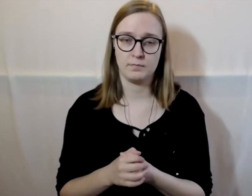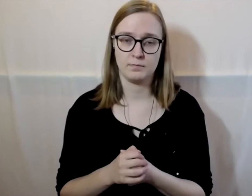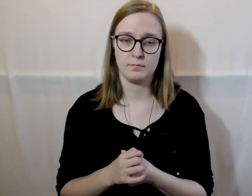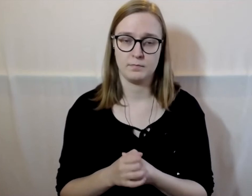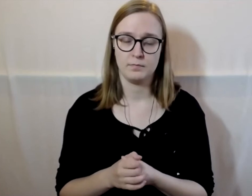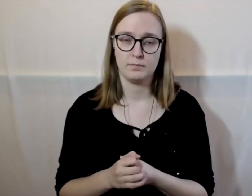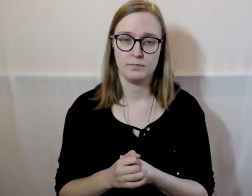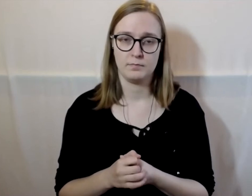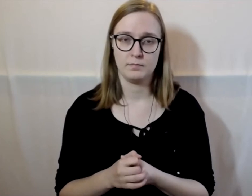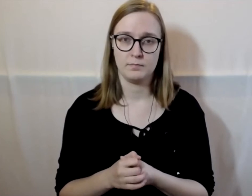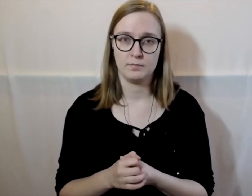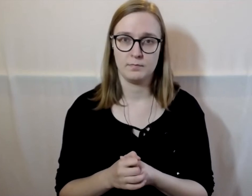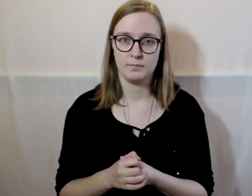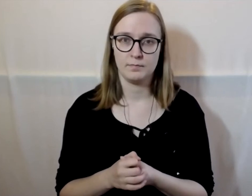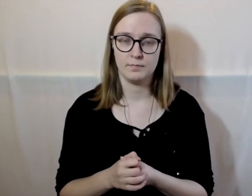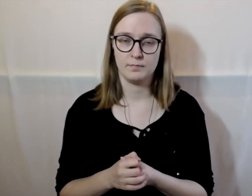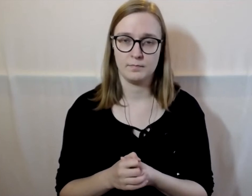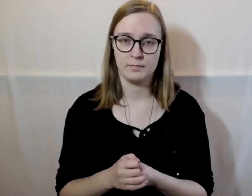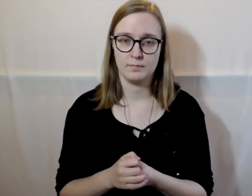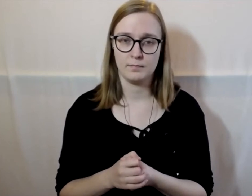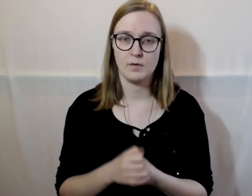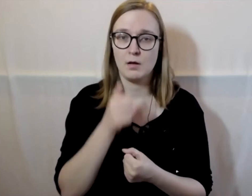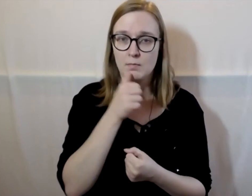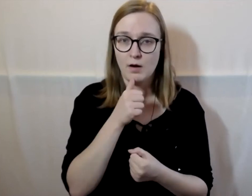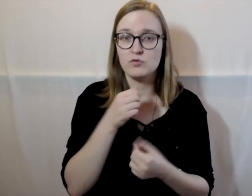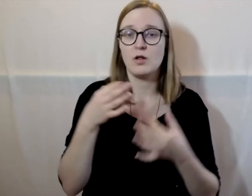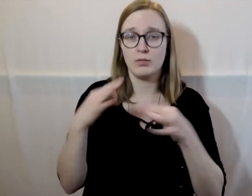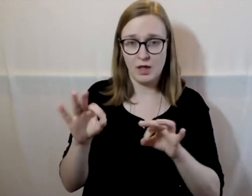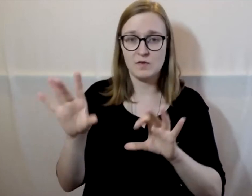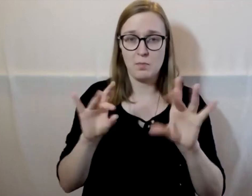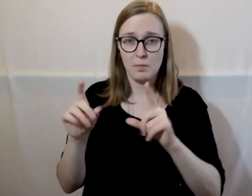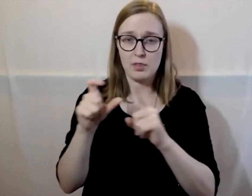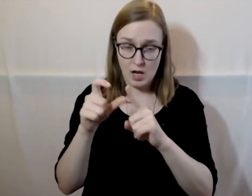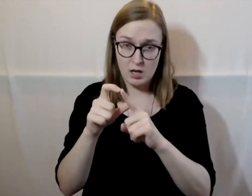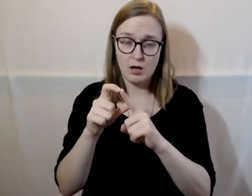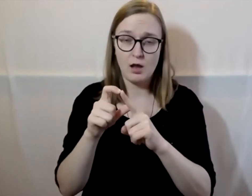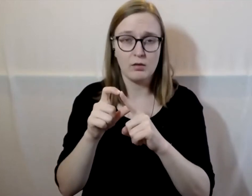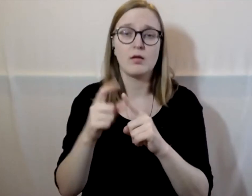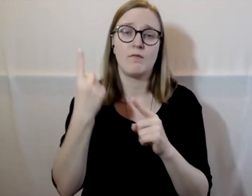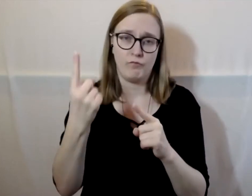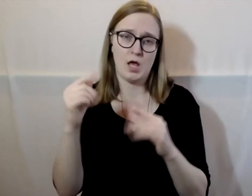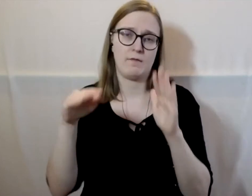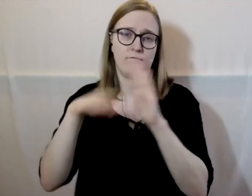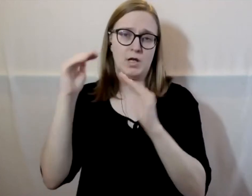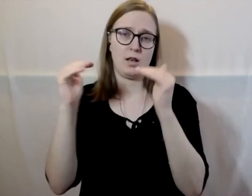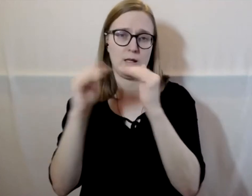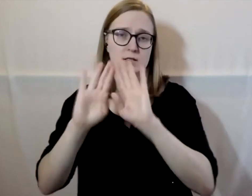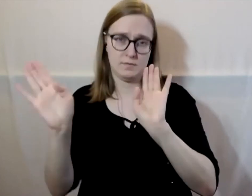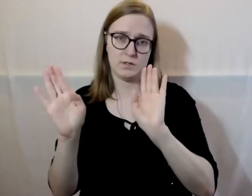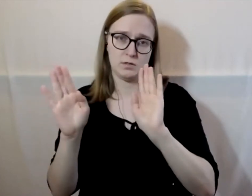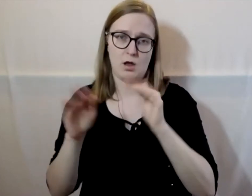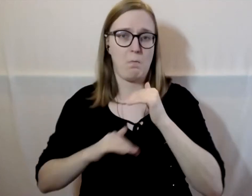at advanced level. Yeah. Yes, and the last questions